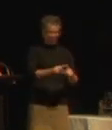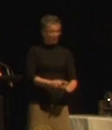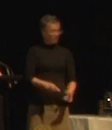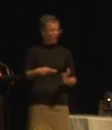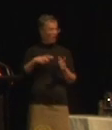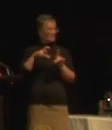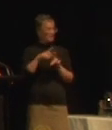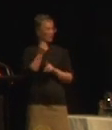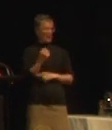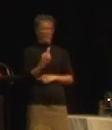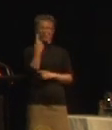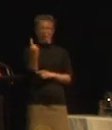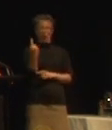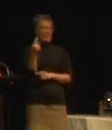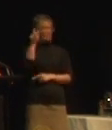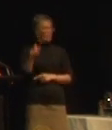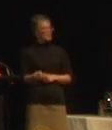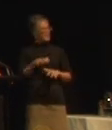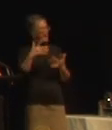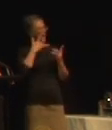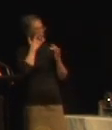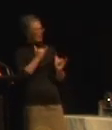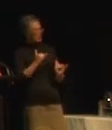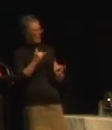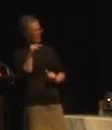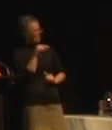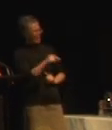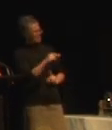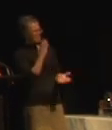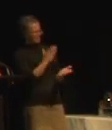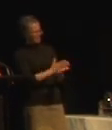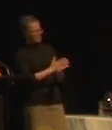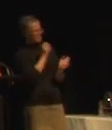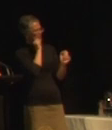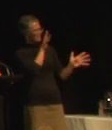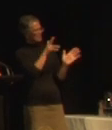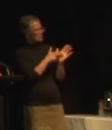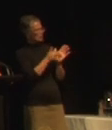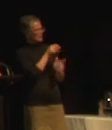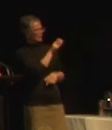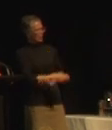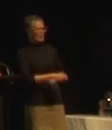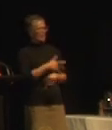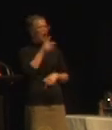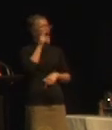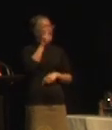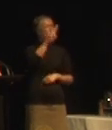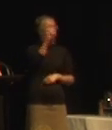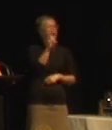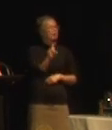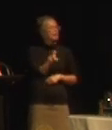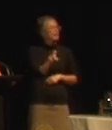know? How can I check myself that this is a really famous New Zealander? Well, I can run a query. This is the result of a Wikidata